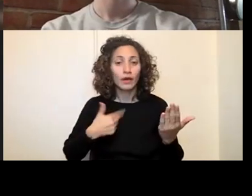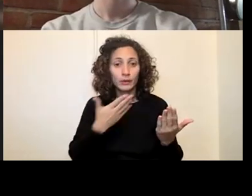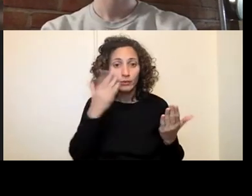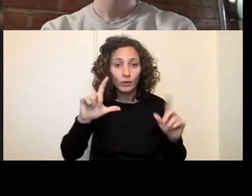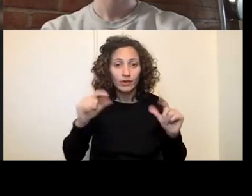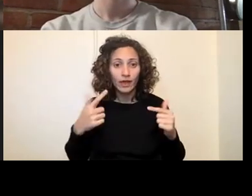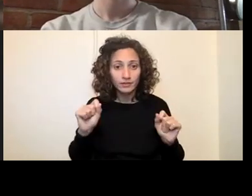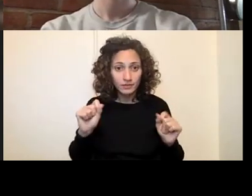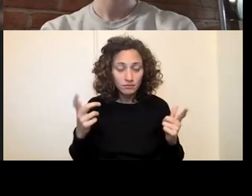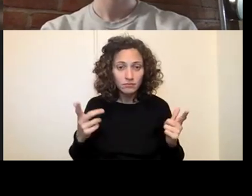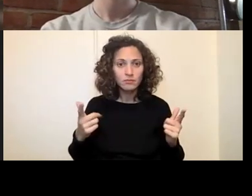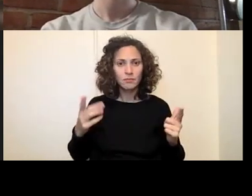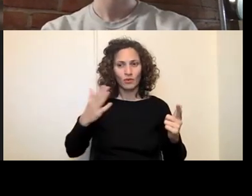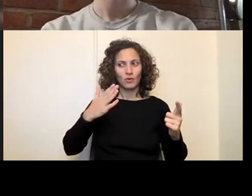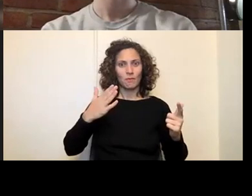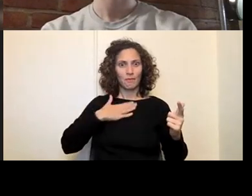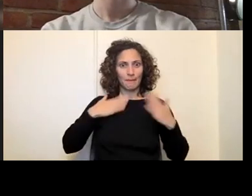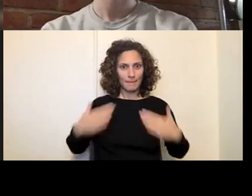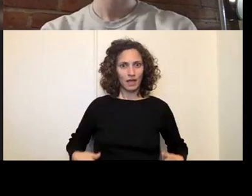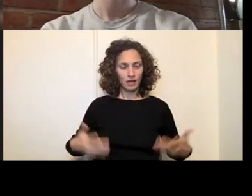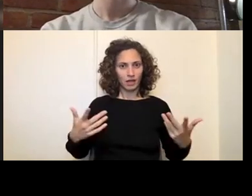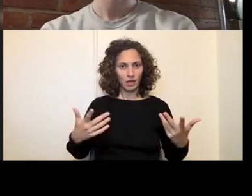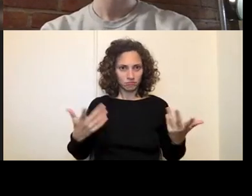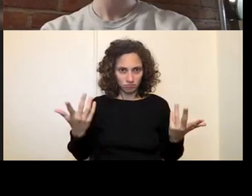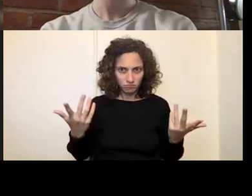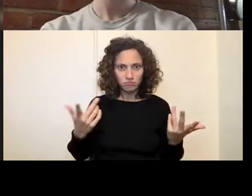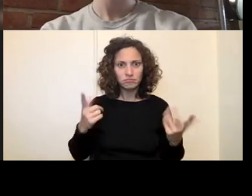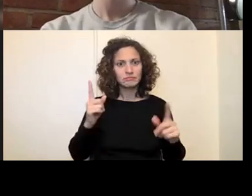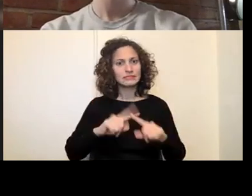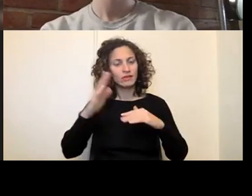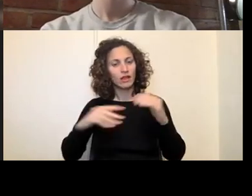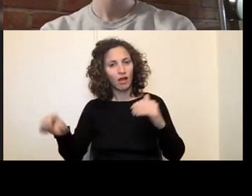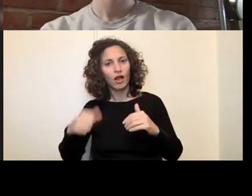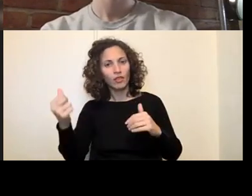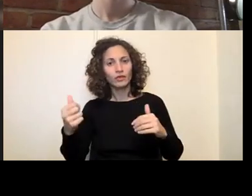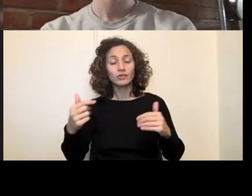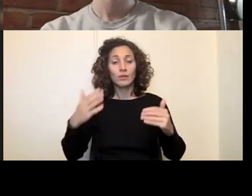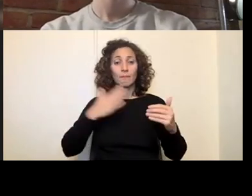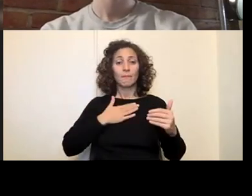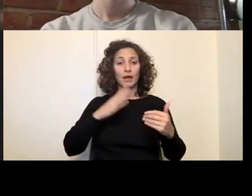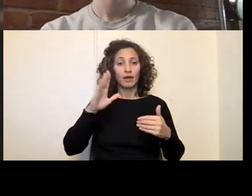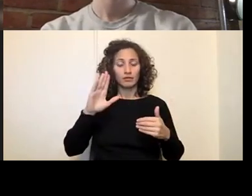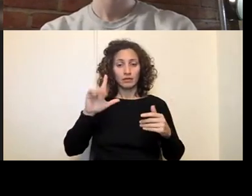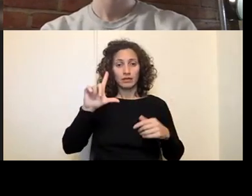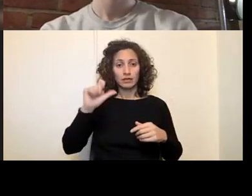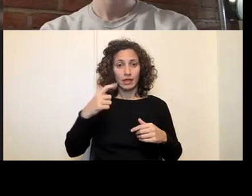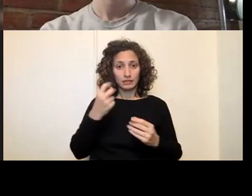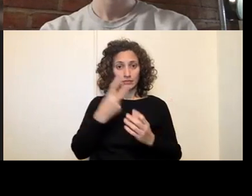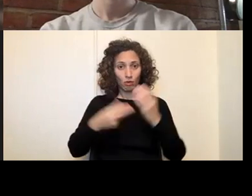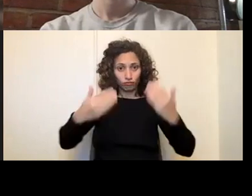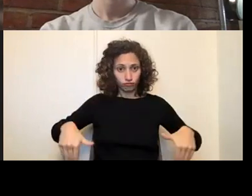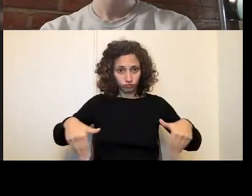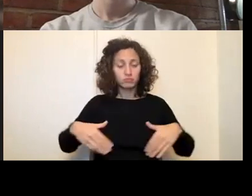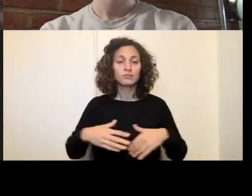navigating my body is a little bit different. My legs are amputated just below my pelvis. And so for me, what